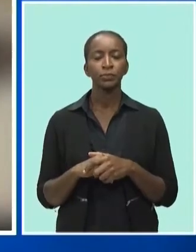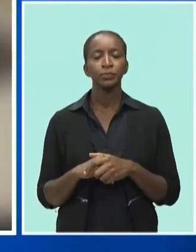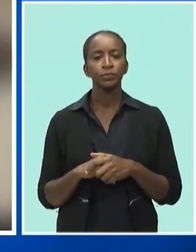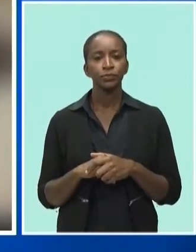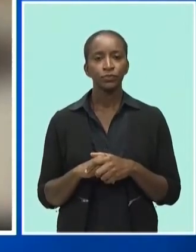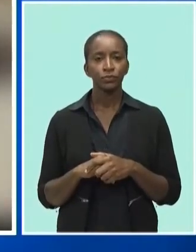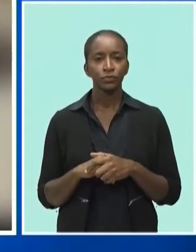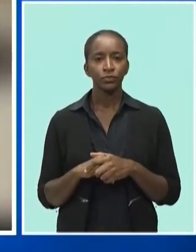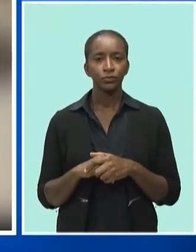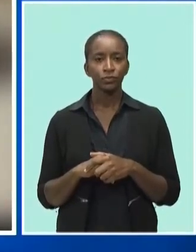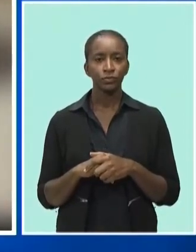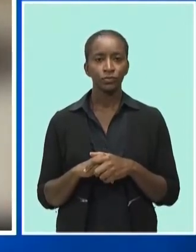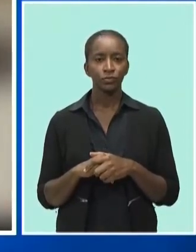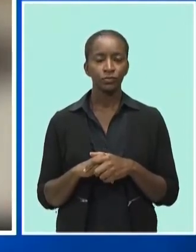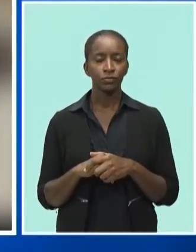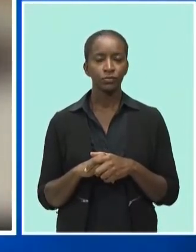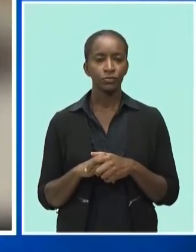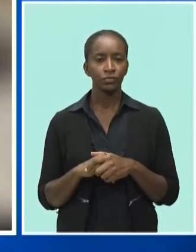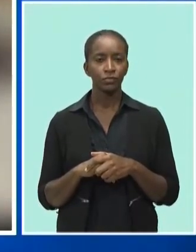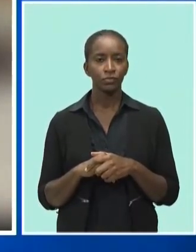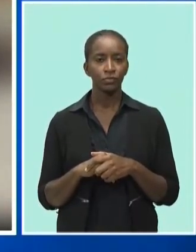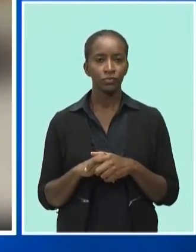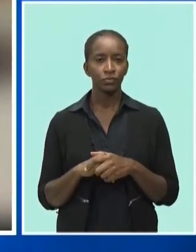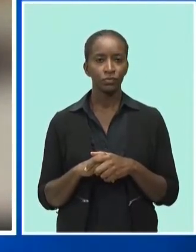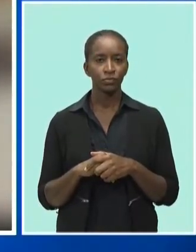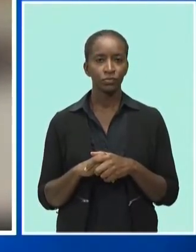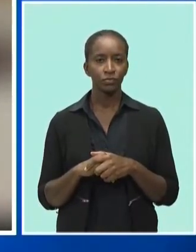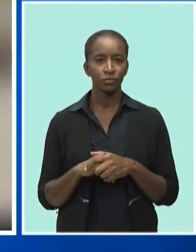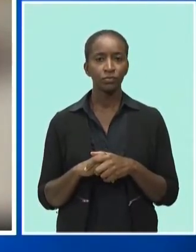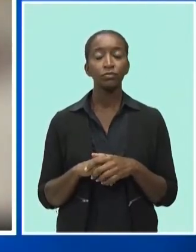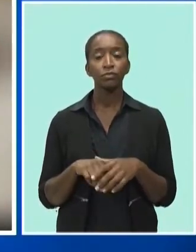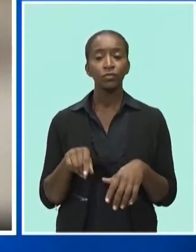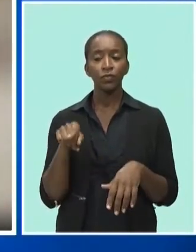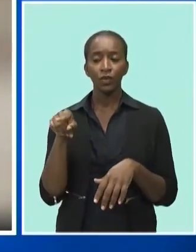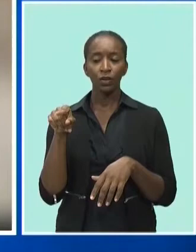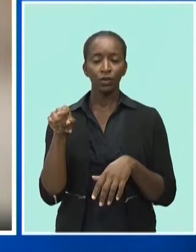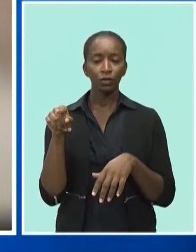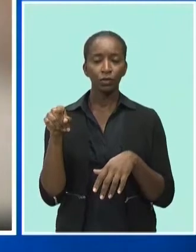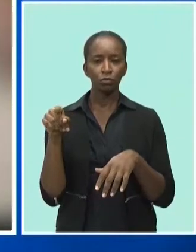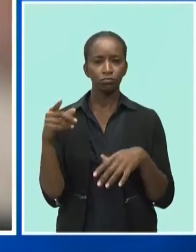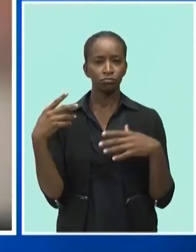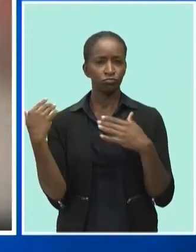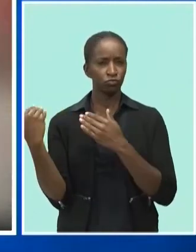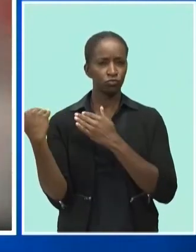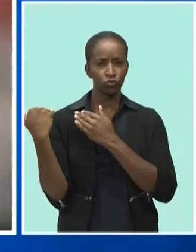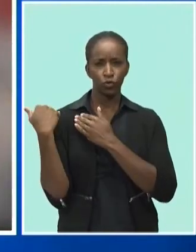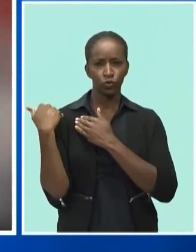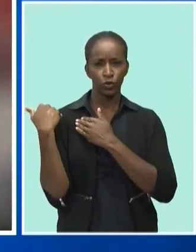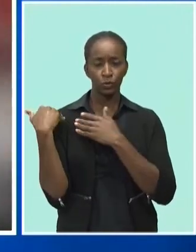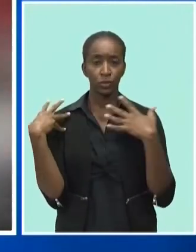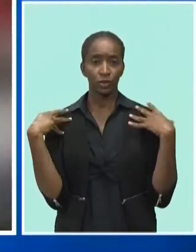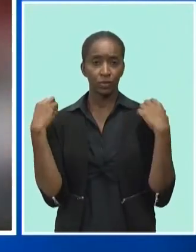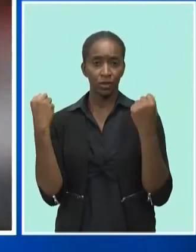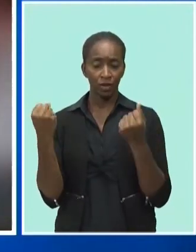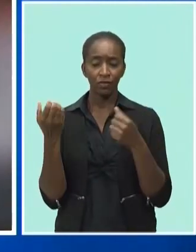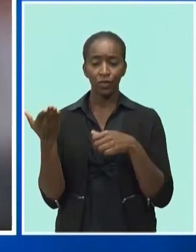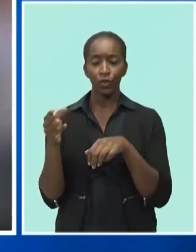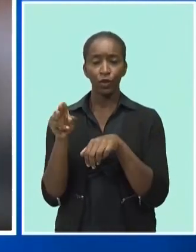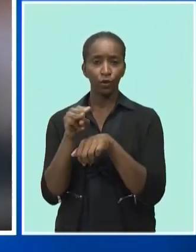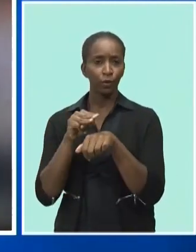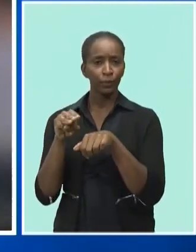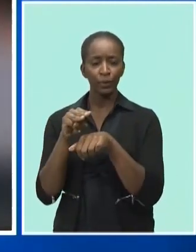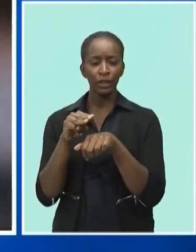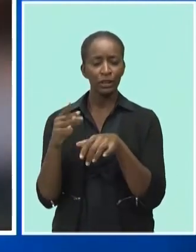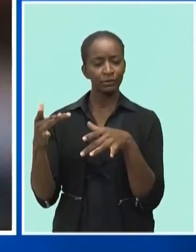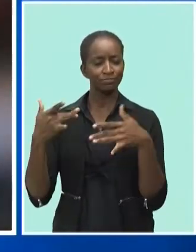Security before the end of the month, Acting Principal Medical Officer at the Ministry of Health, Dr. Miriam Richards, says she